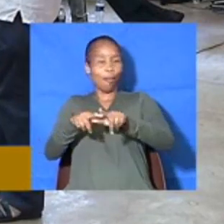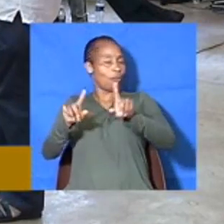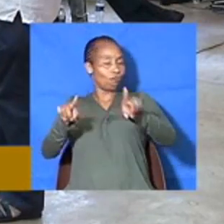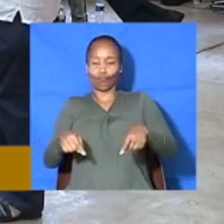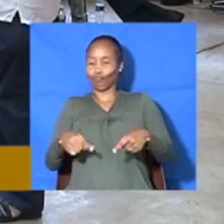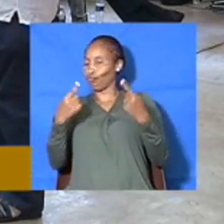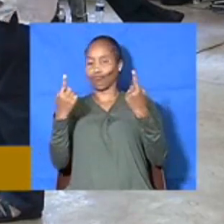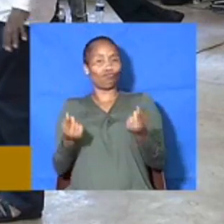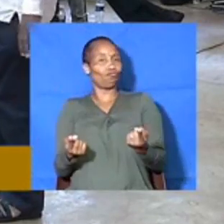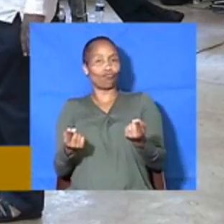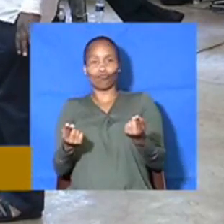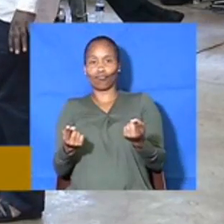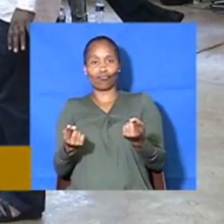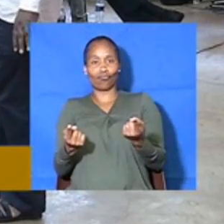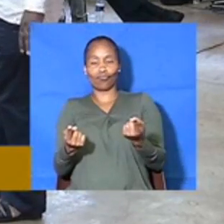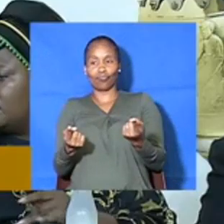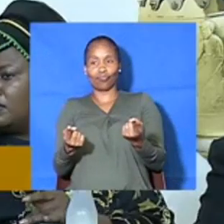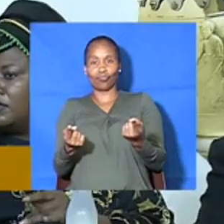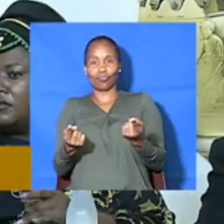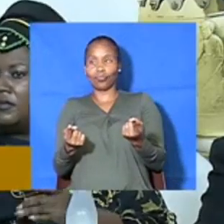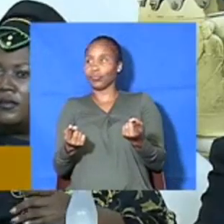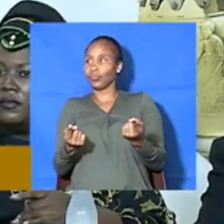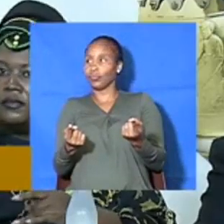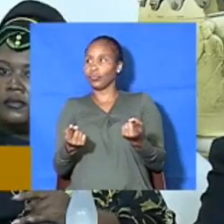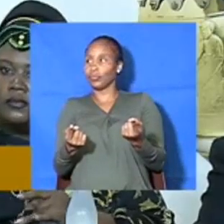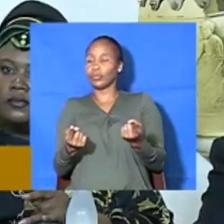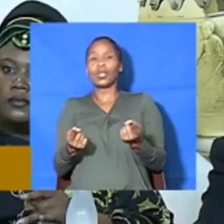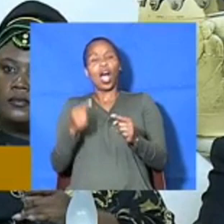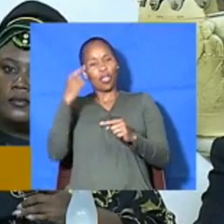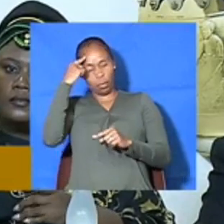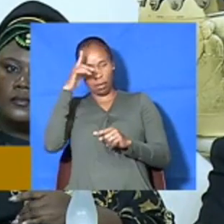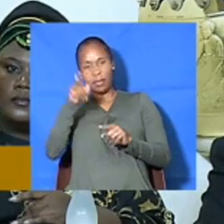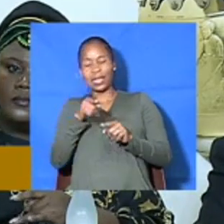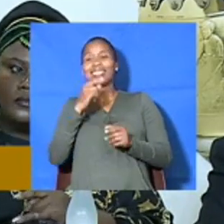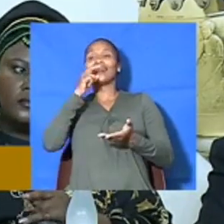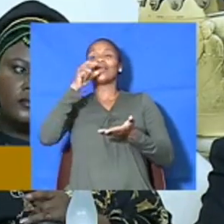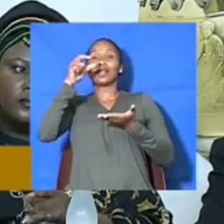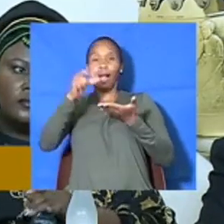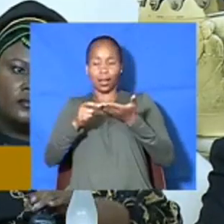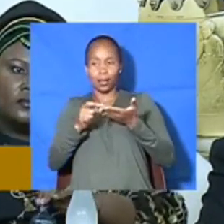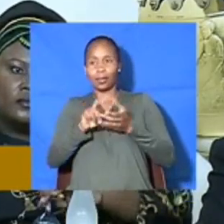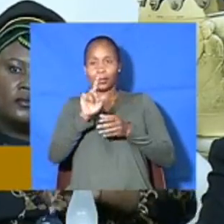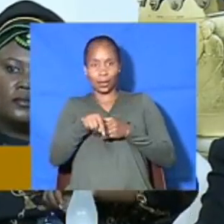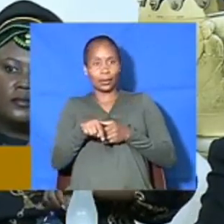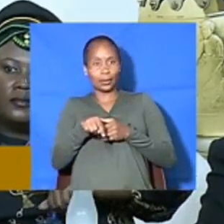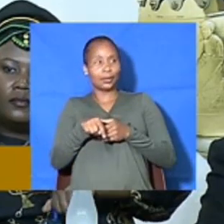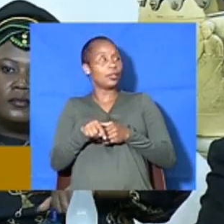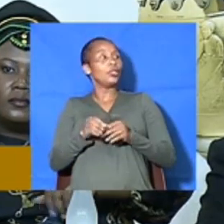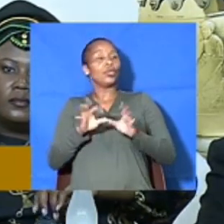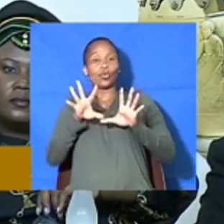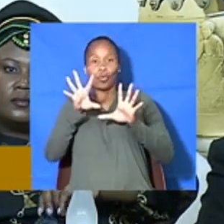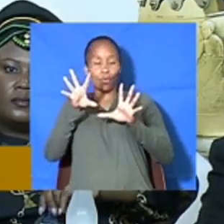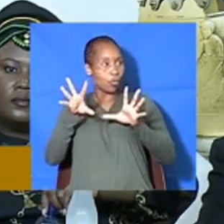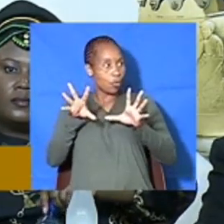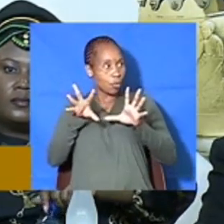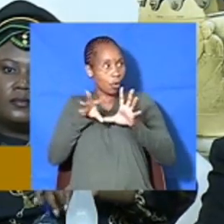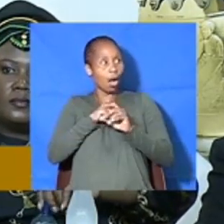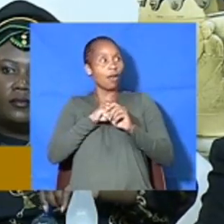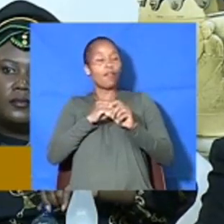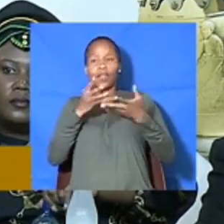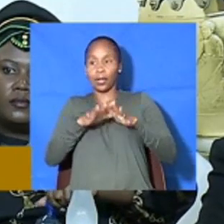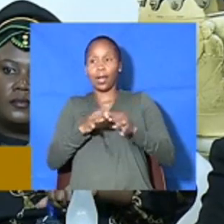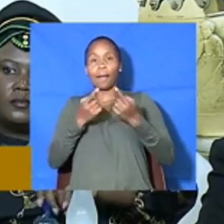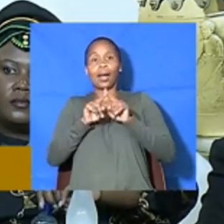think what we are presenting here, hence the hall is not It's empty. I don't think they understand what's going